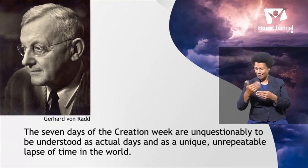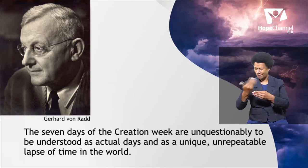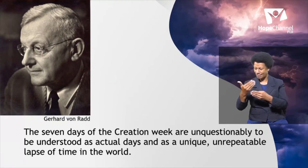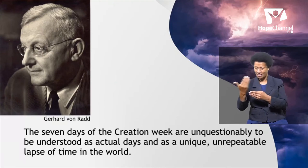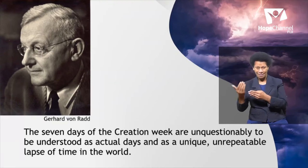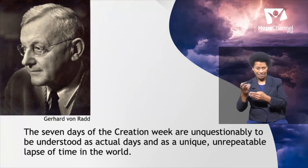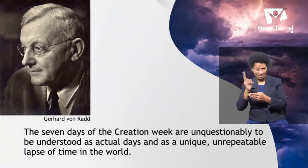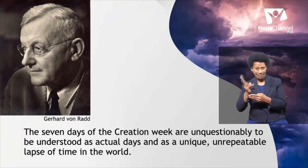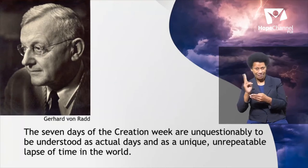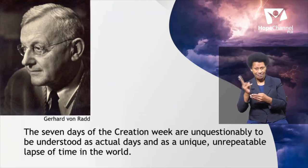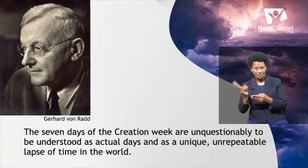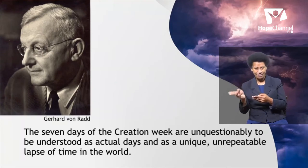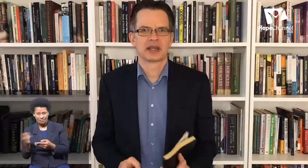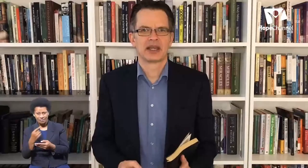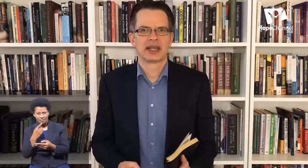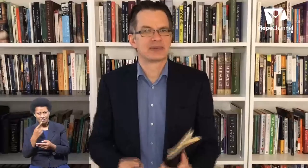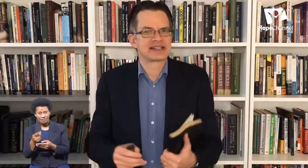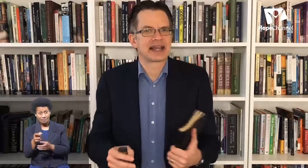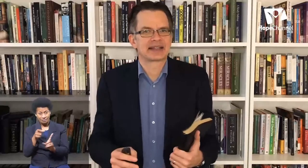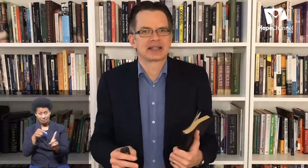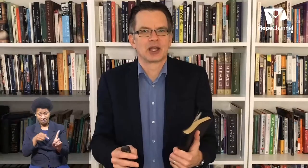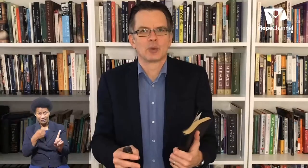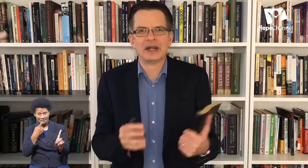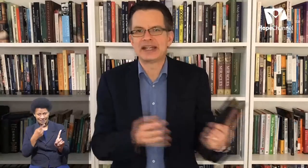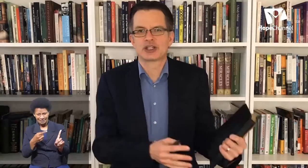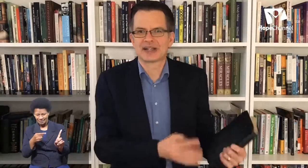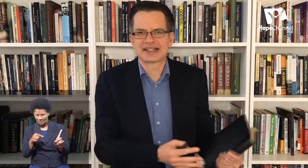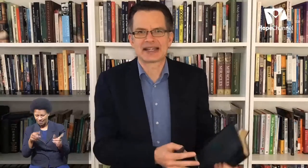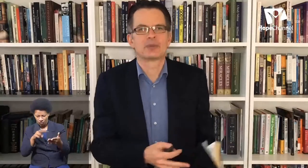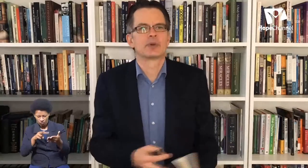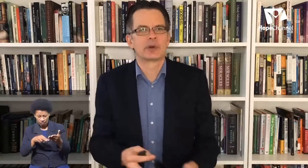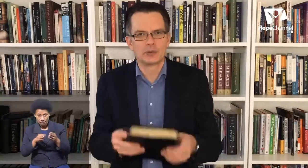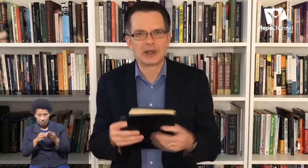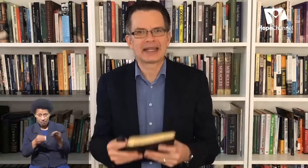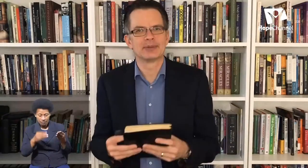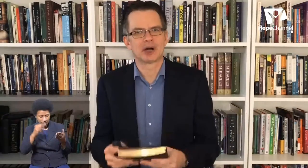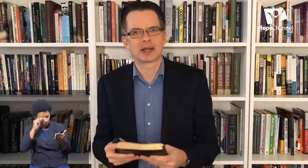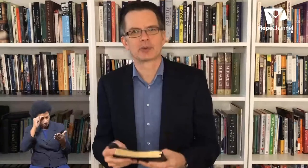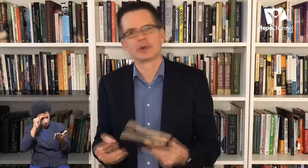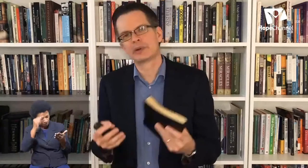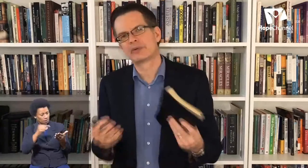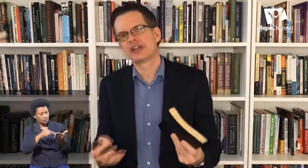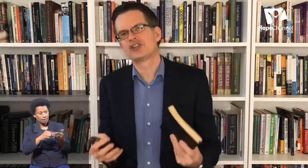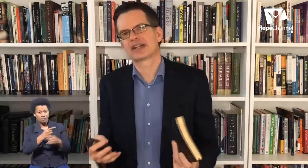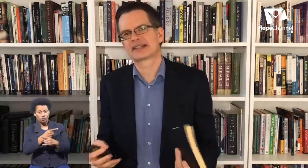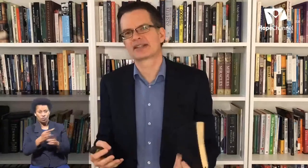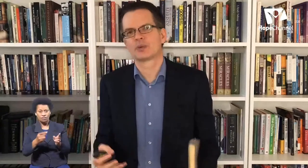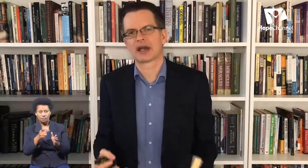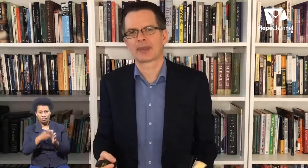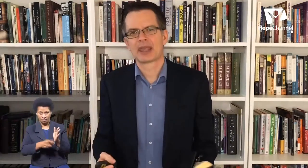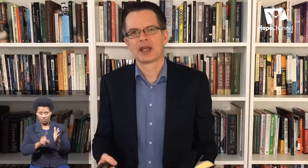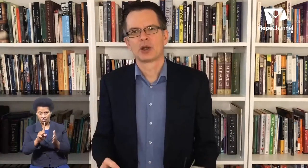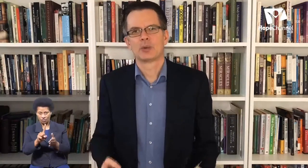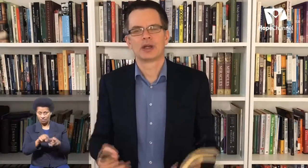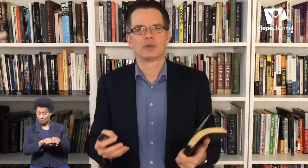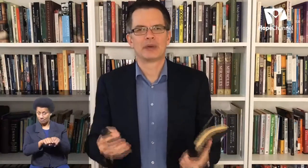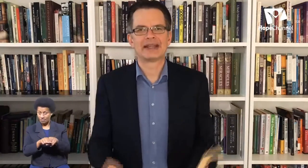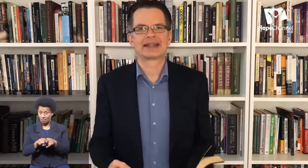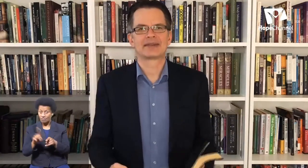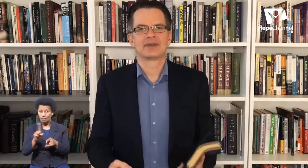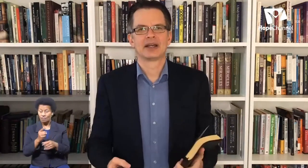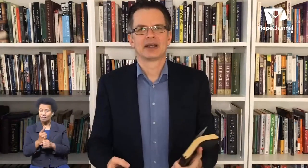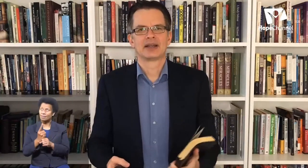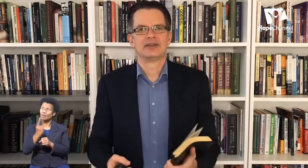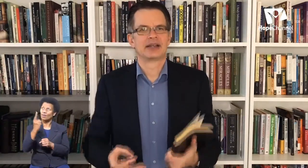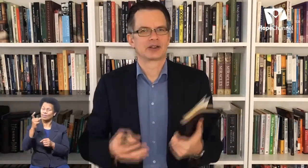lapse of time in the world." He was saying that we need to understand when we read the Bible, when we read Genesis 1, we are